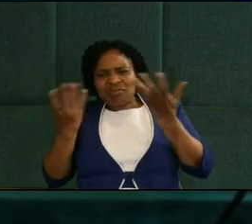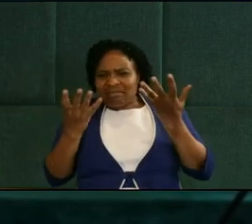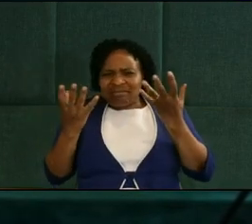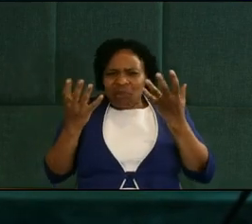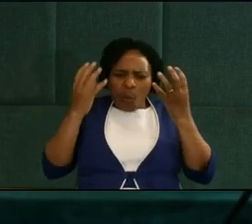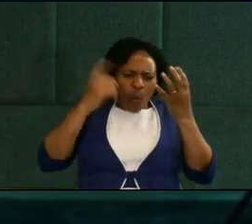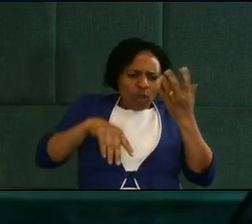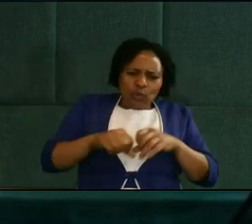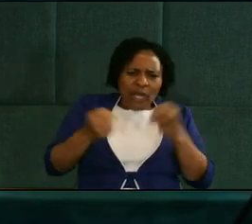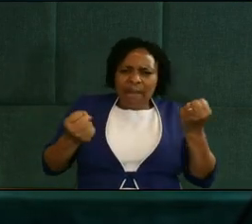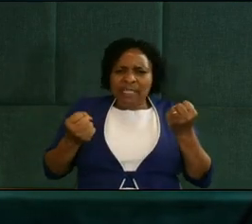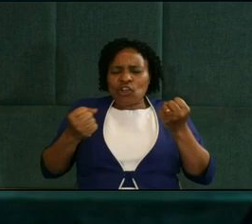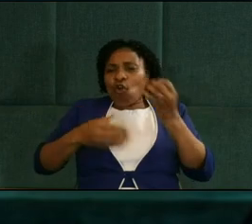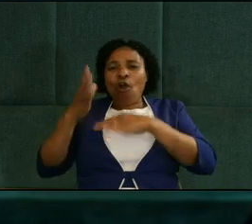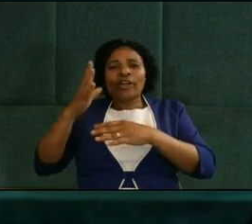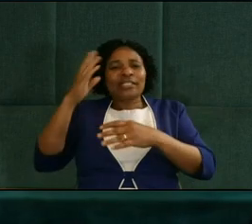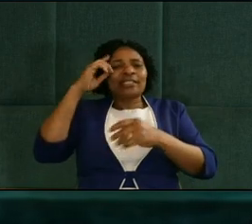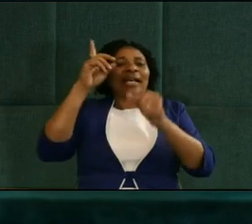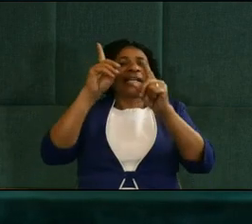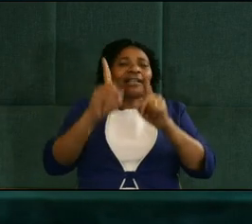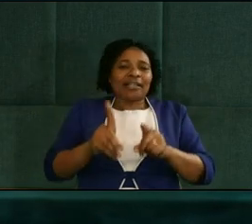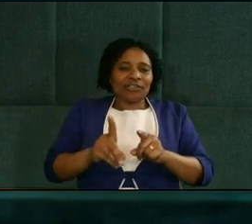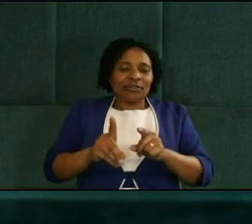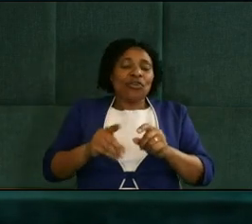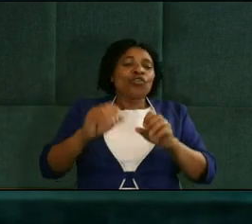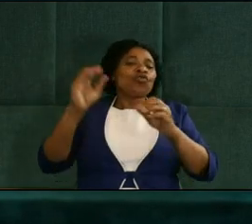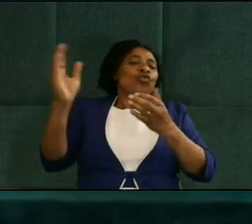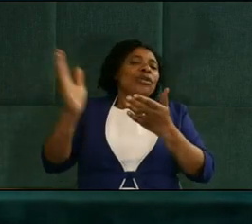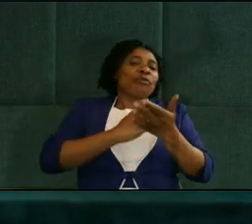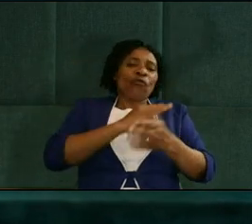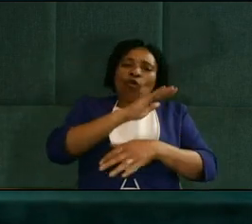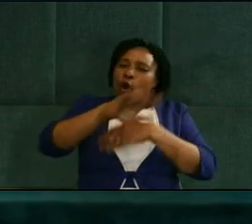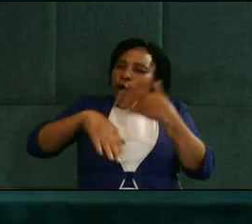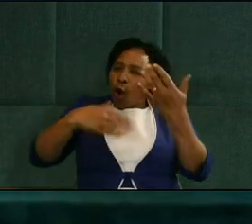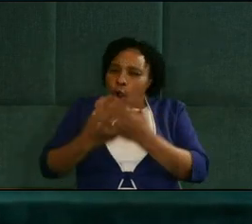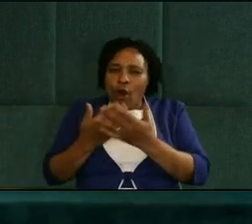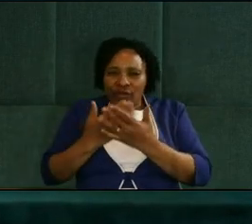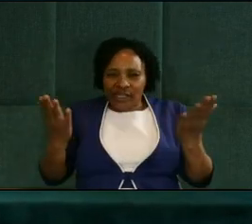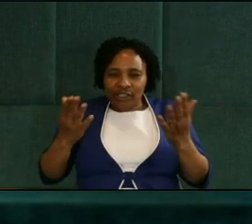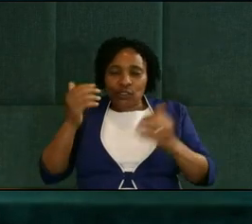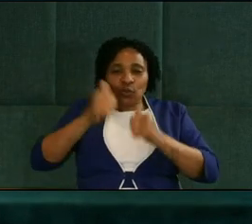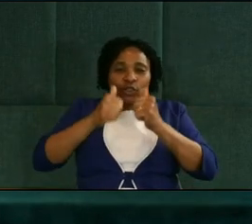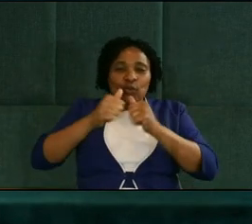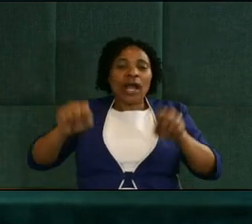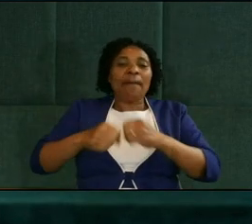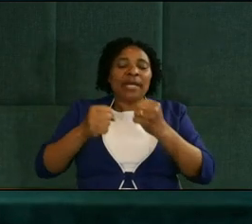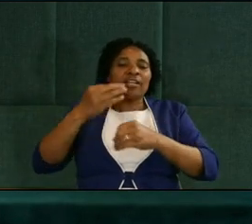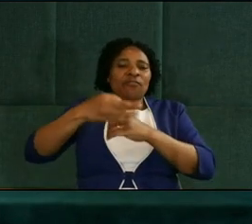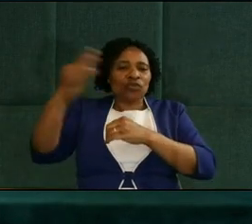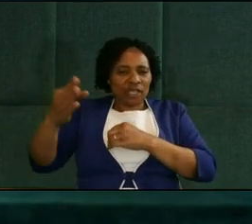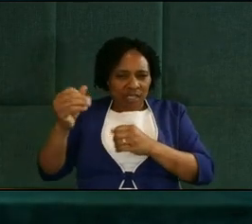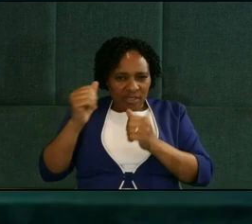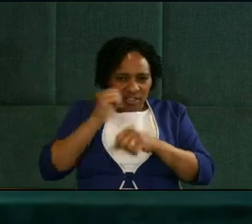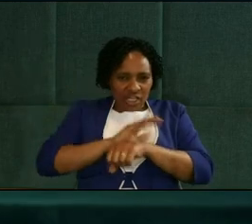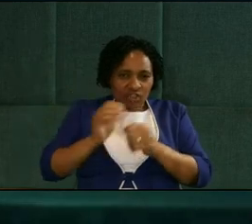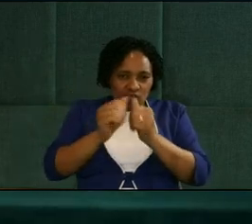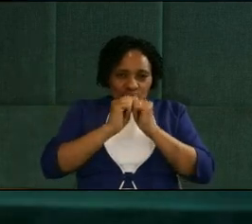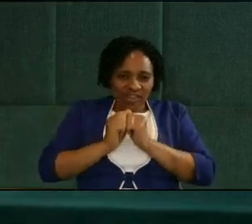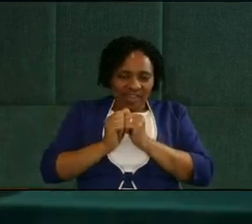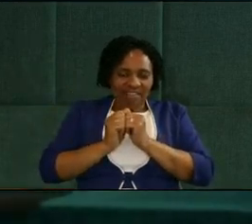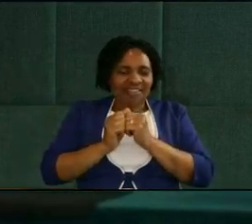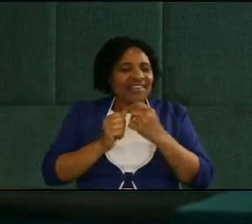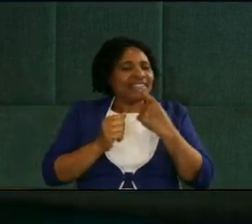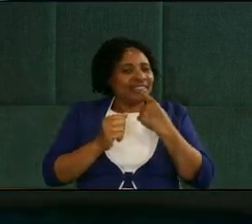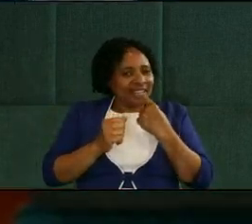decided to remove the curtain and show you what's going to happen in the future. Is the church with me? Yes. And then he